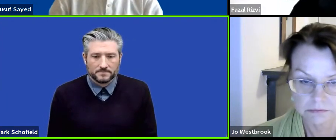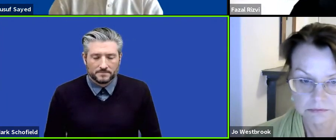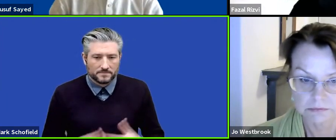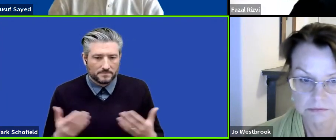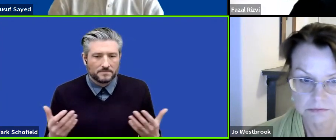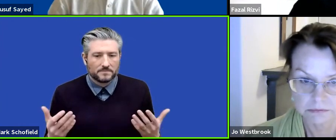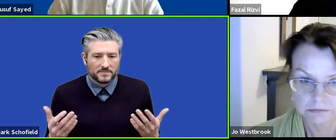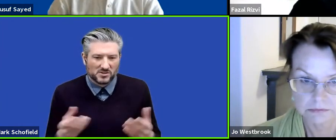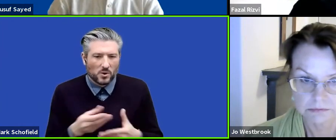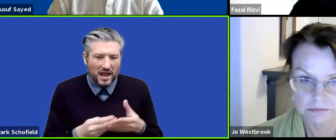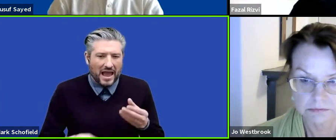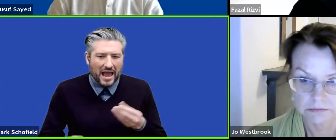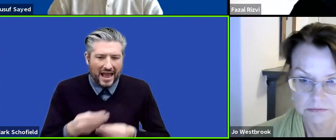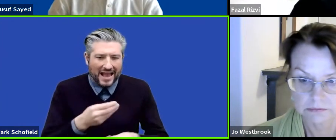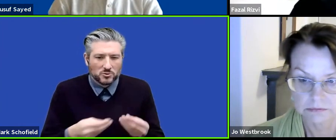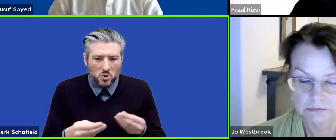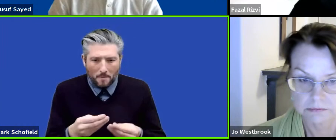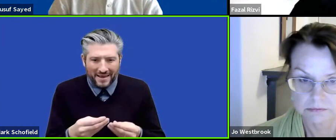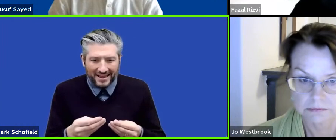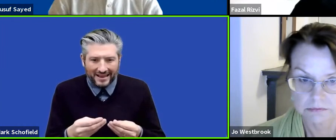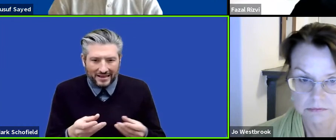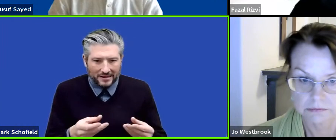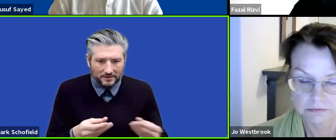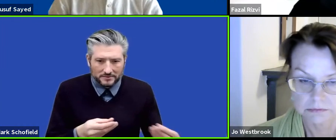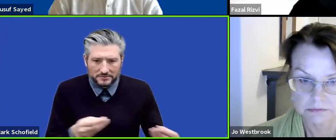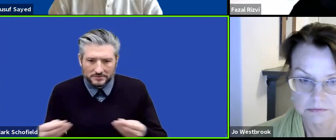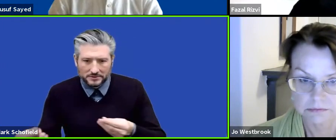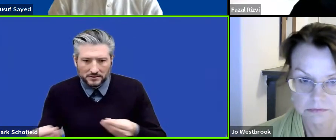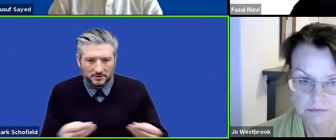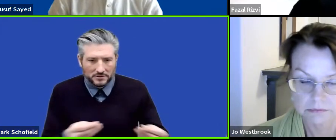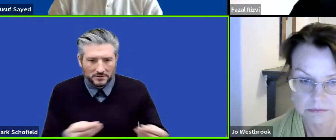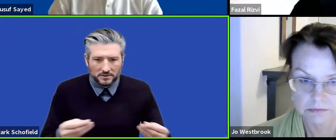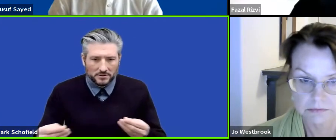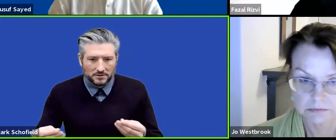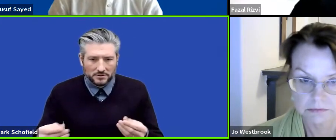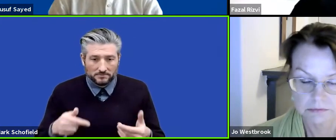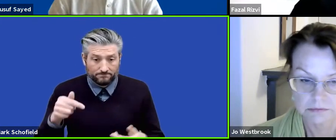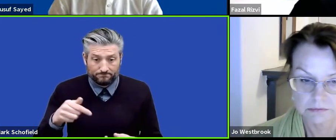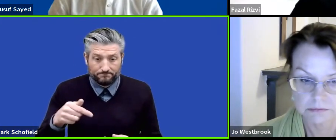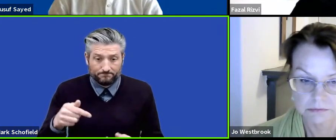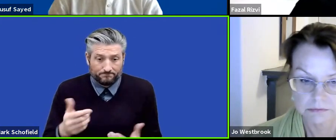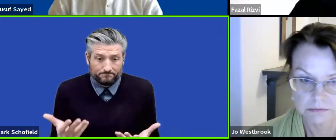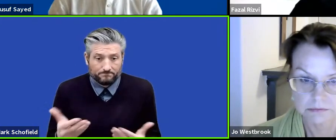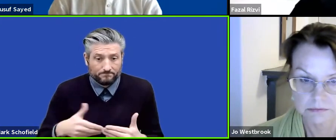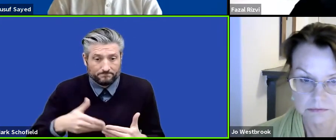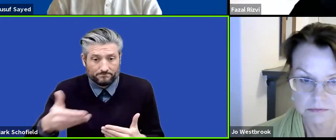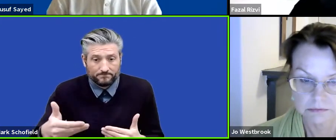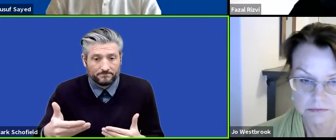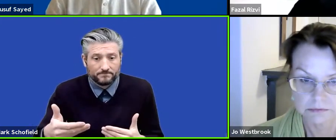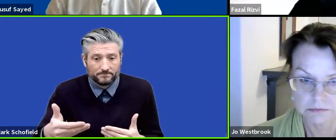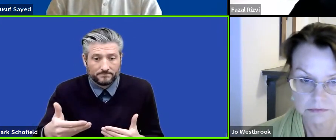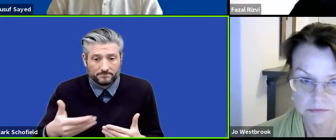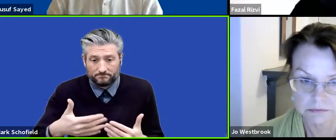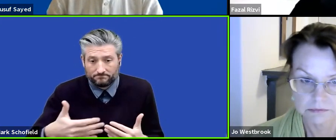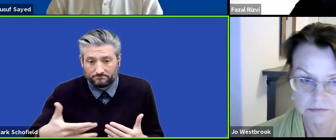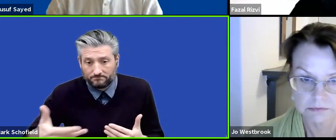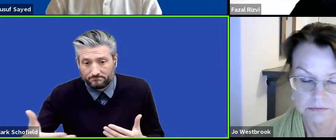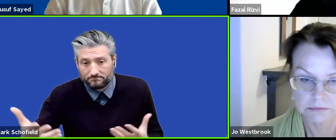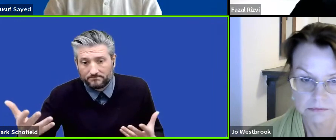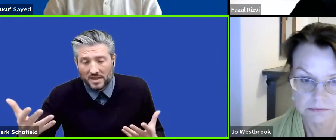economic. Now, I think this is where your idea of bringing these areas